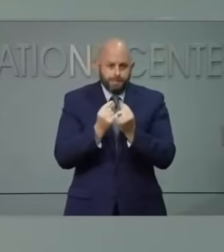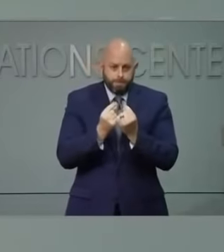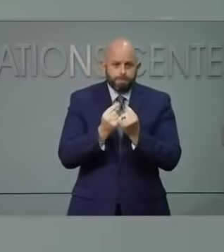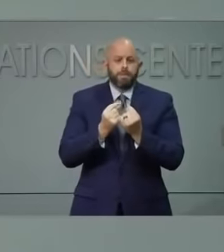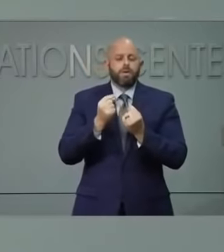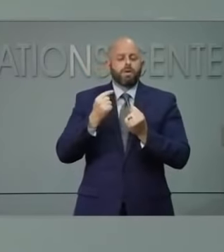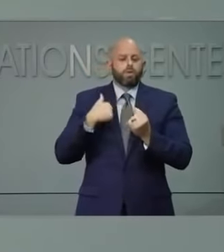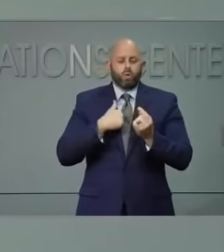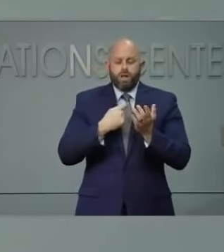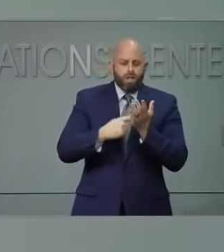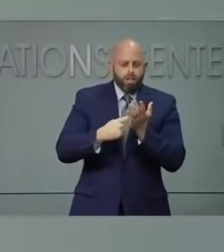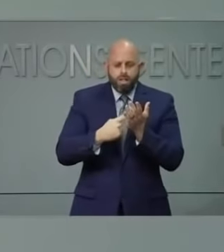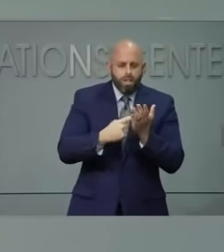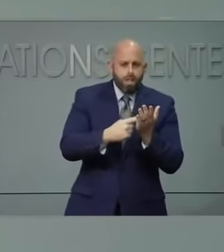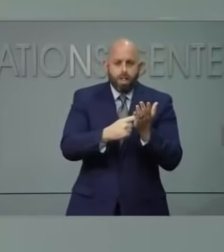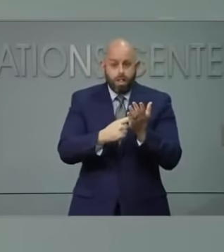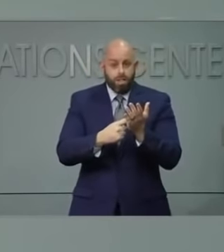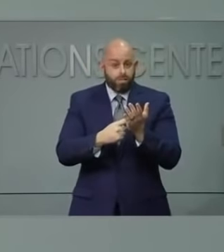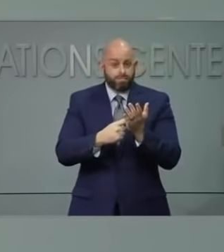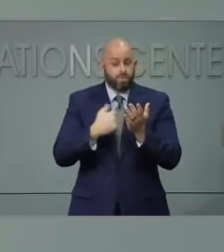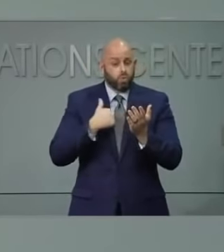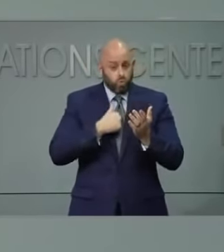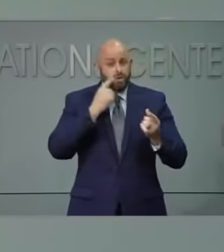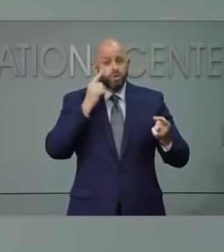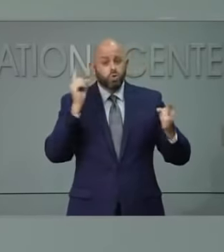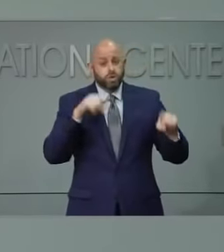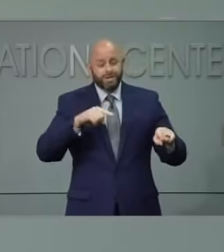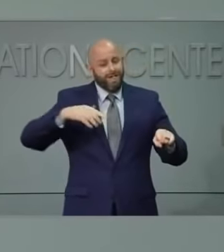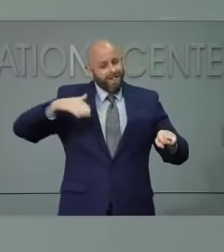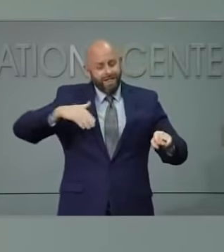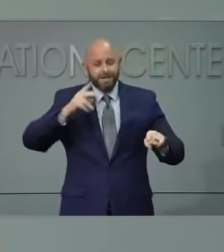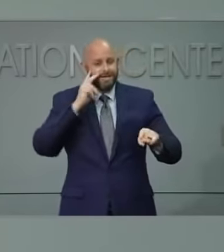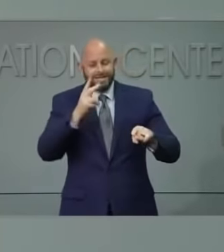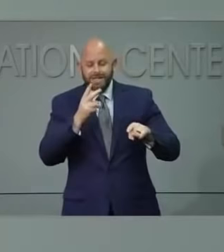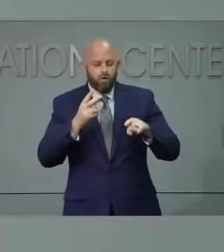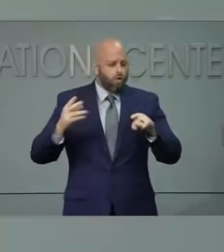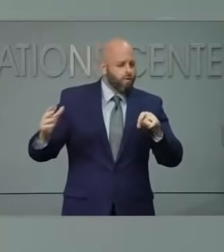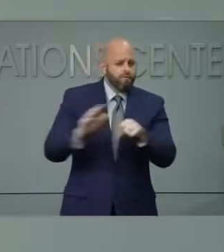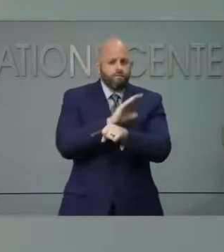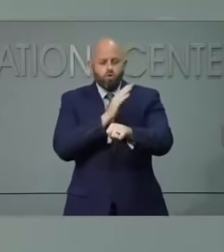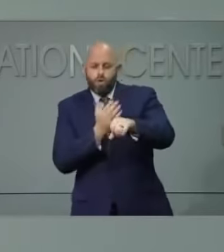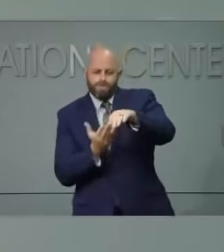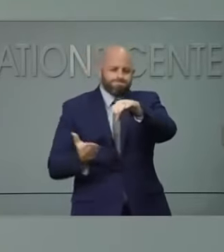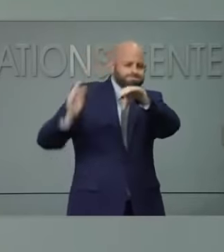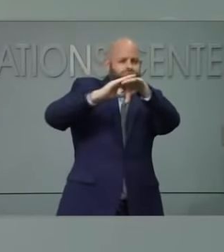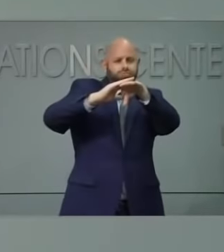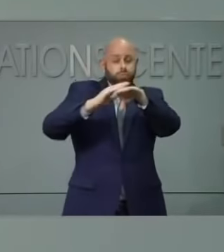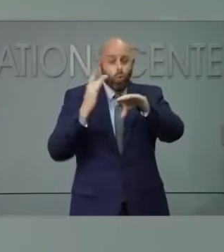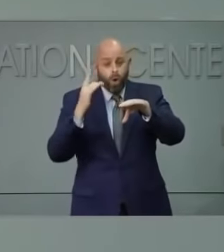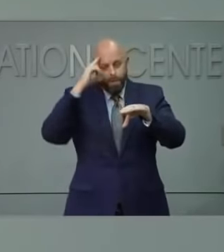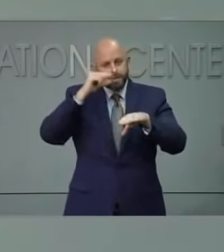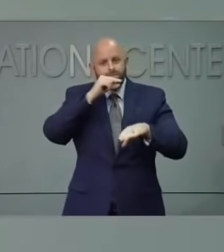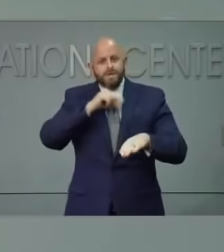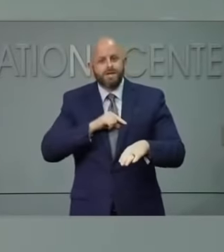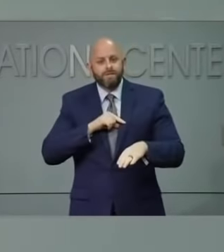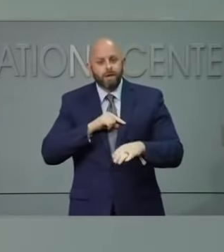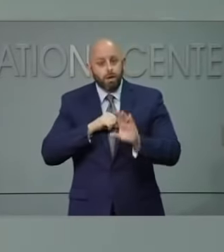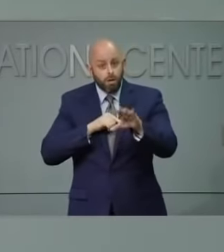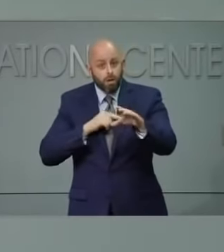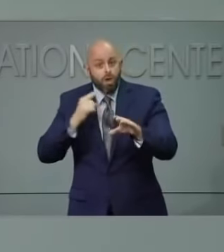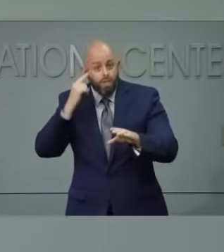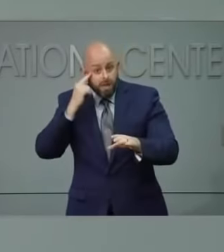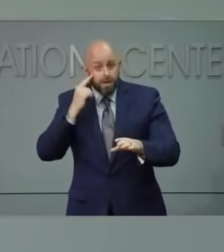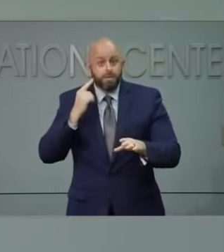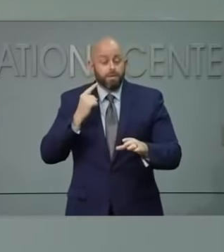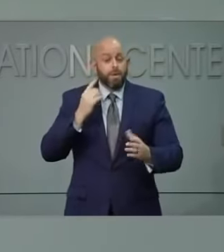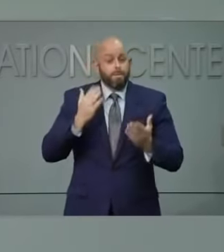have yet to see the impact fully of Thanksgiving gatherings. Because if you think about it, if someone went to Thanksgiving, they were feeling pretty well,